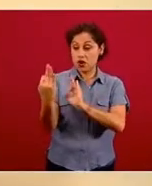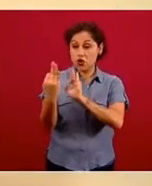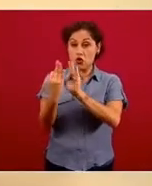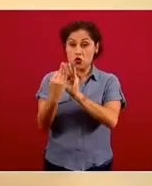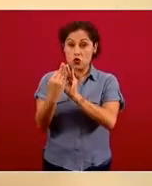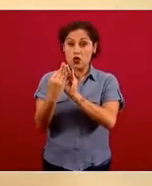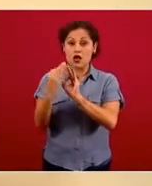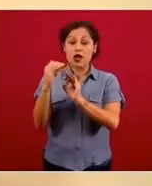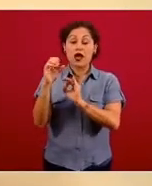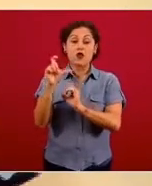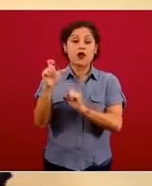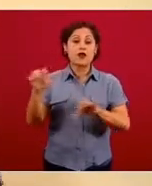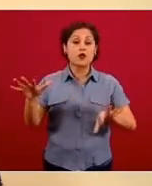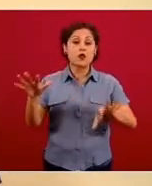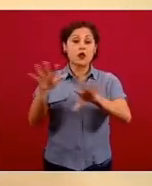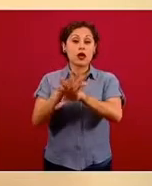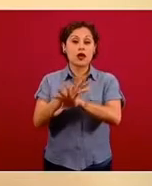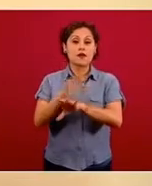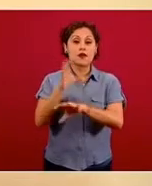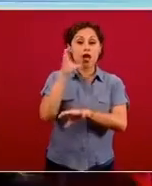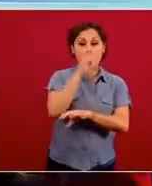And as we move forward